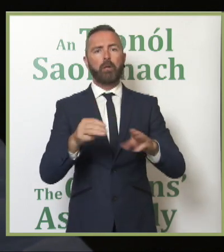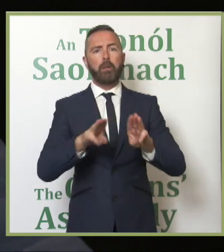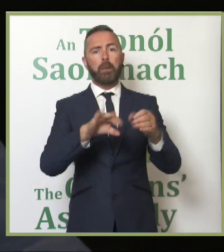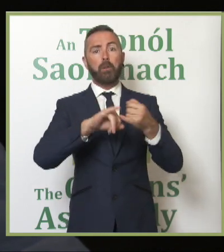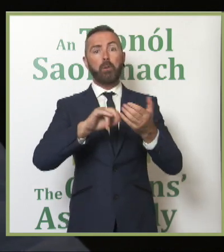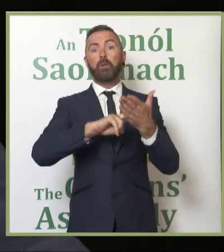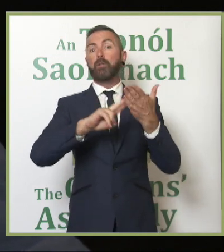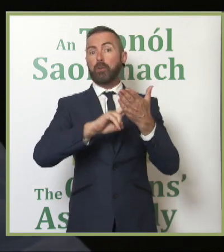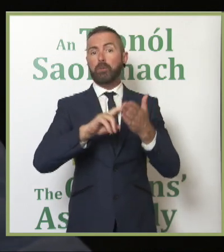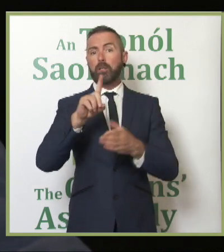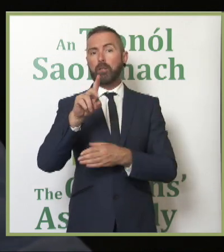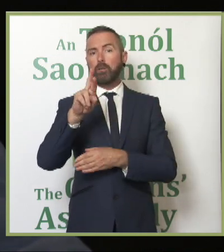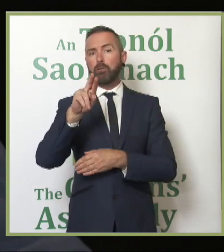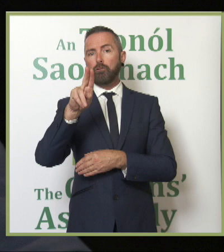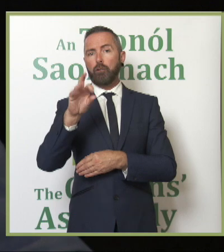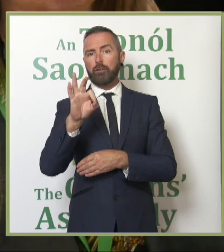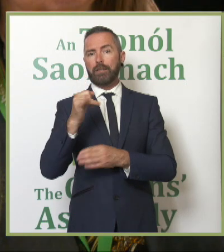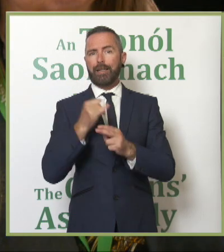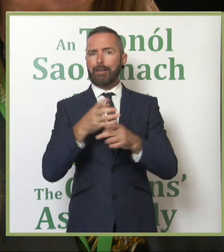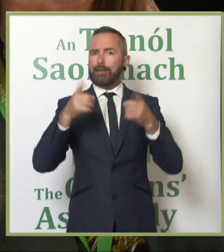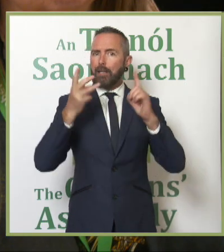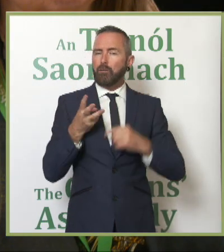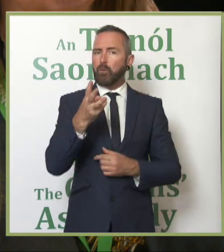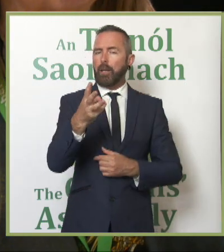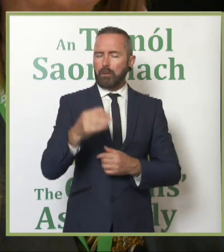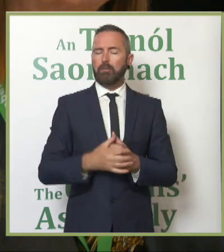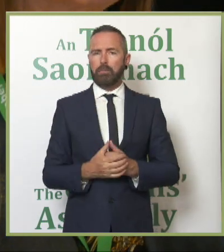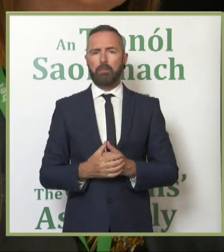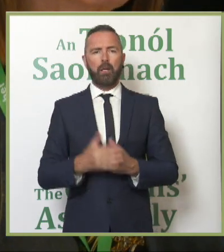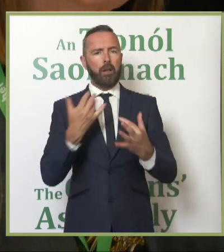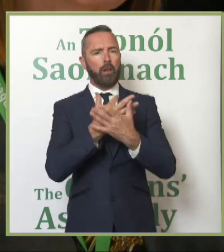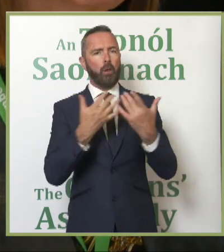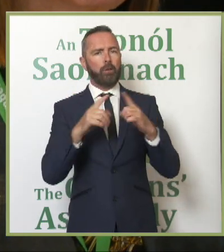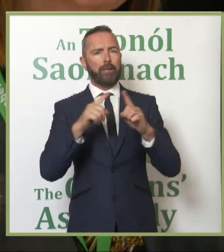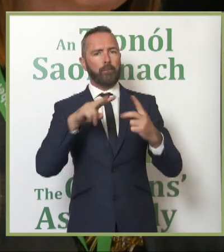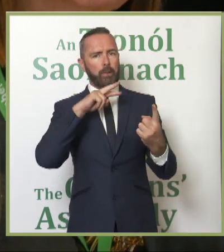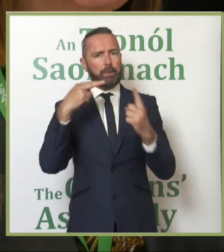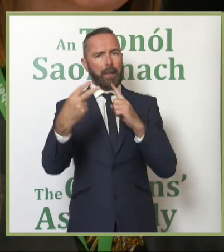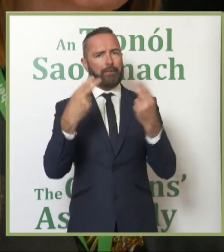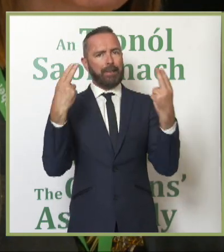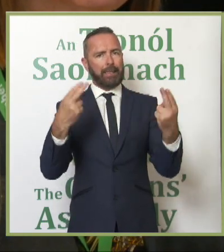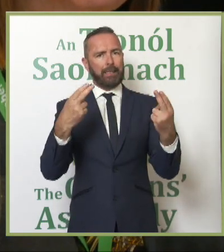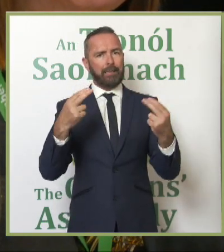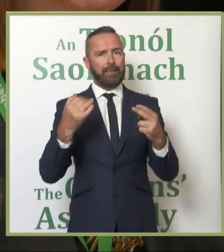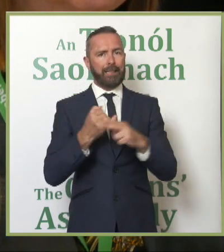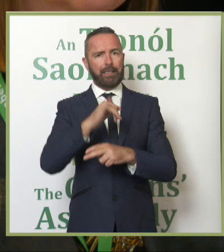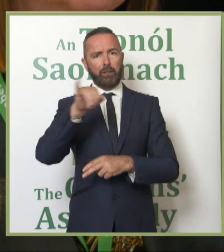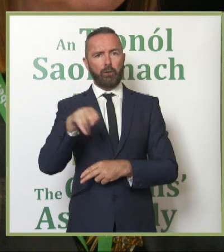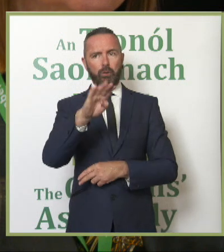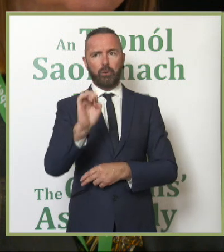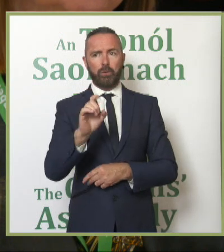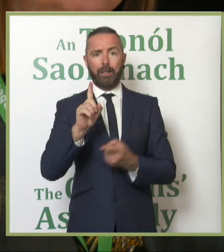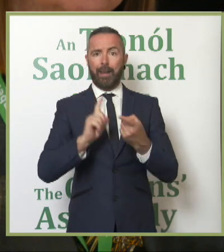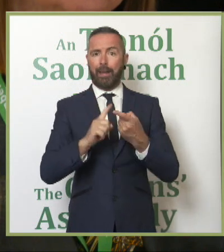drugs in a problematic way. So there's a lot of different perspectives that we need to bring into this event in June. And again, we will flesh this out in